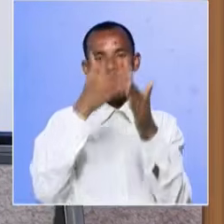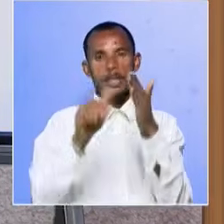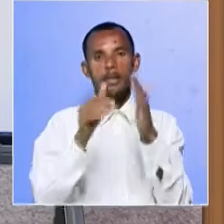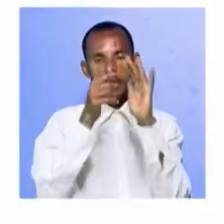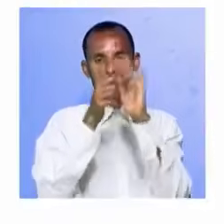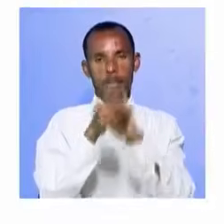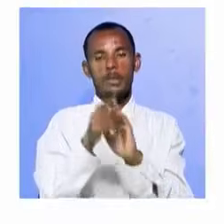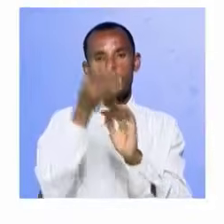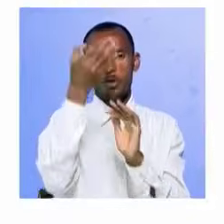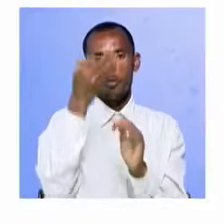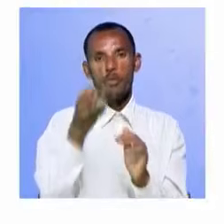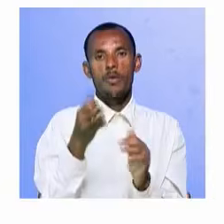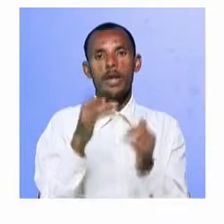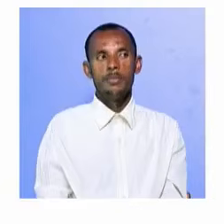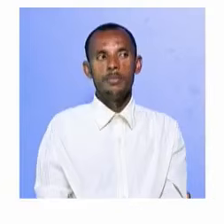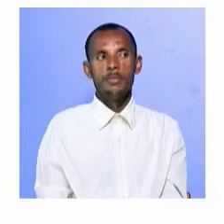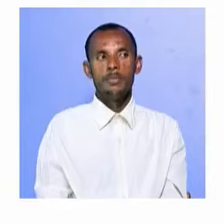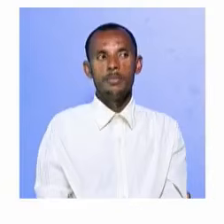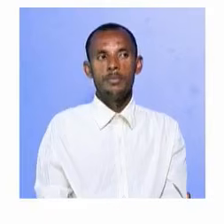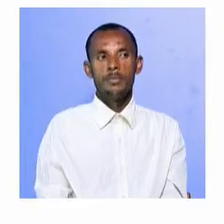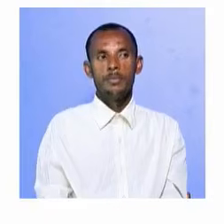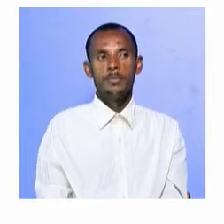examples of divisions.